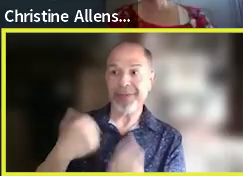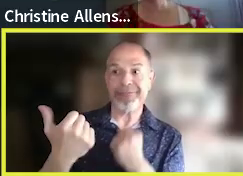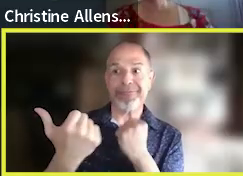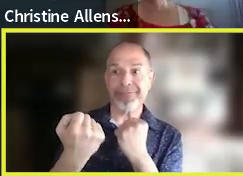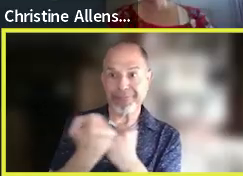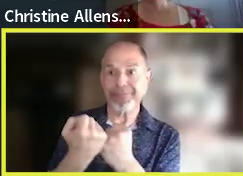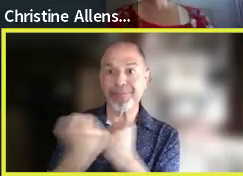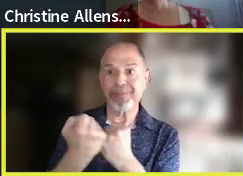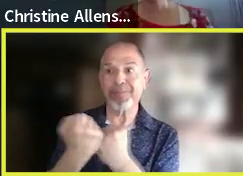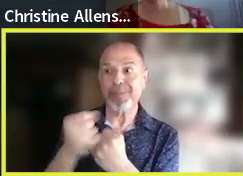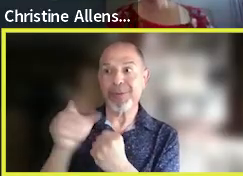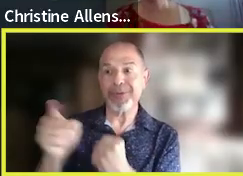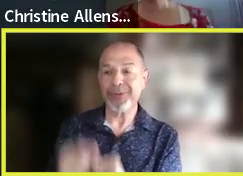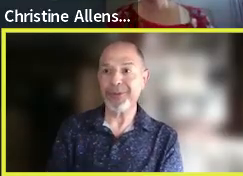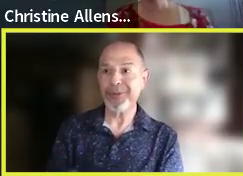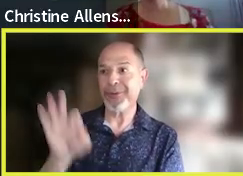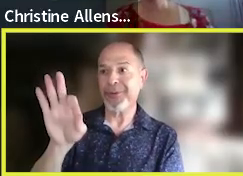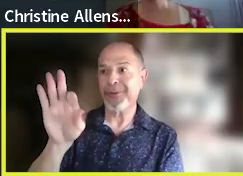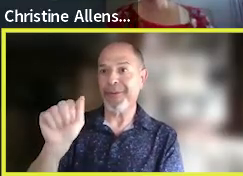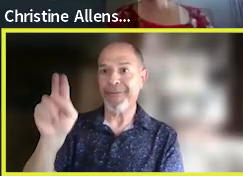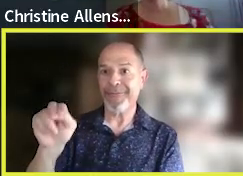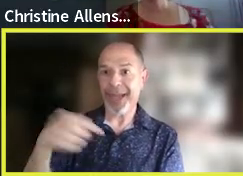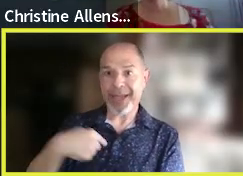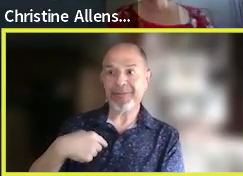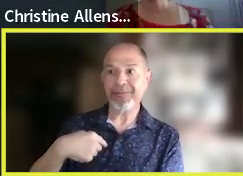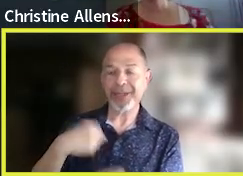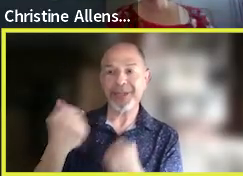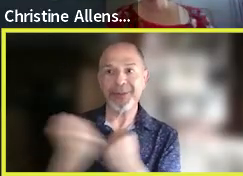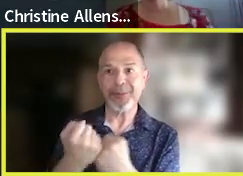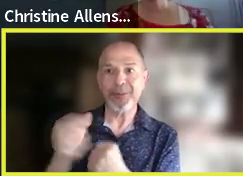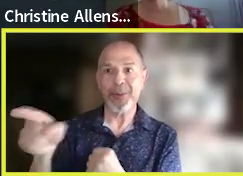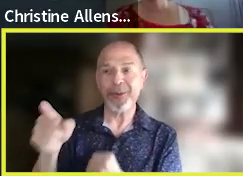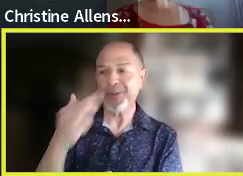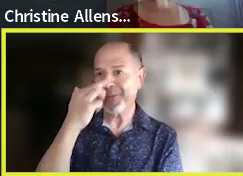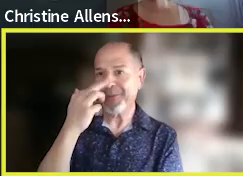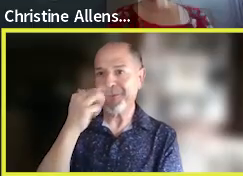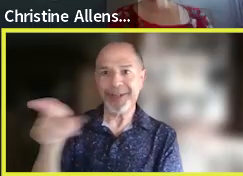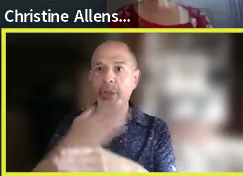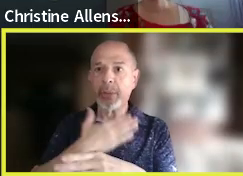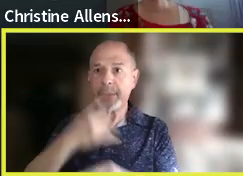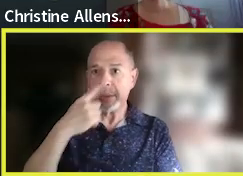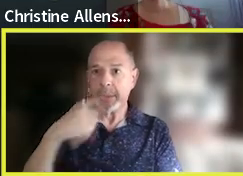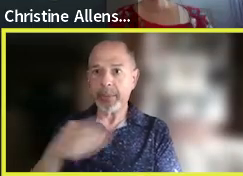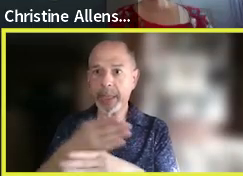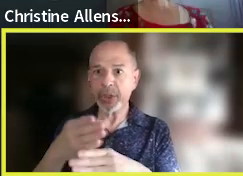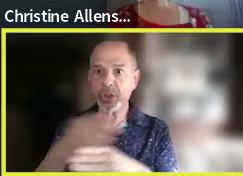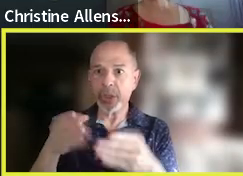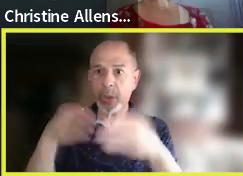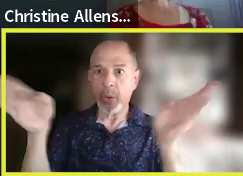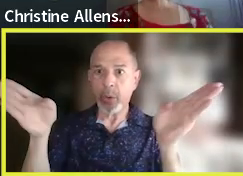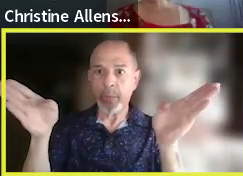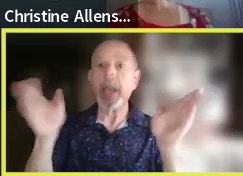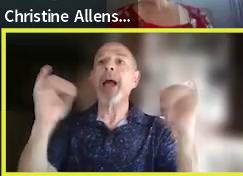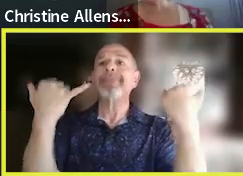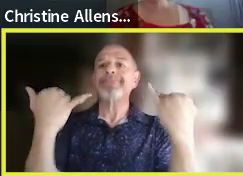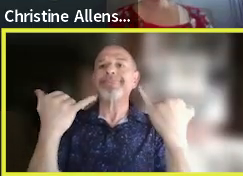You have a lot of fans, actually, Jeff. Okay, Kim, take it